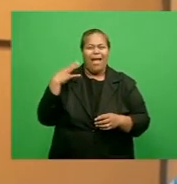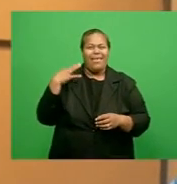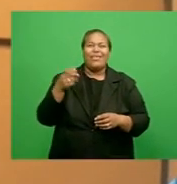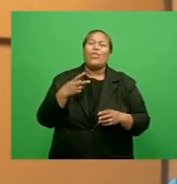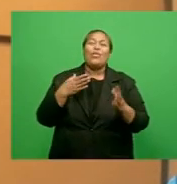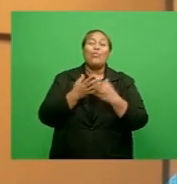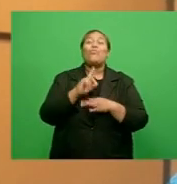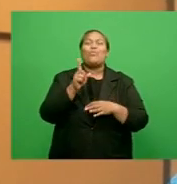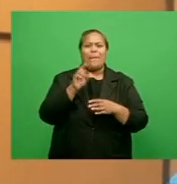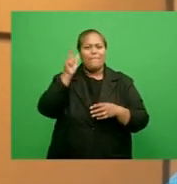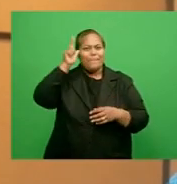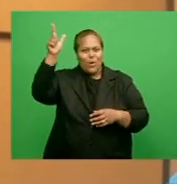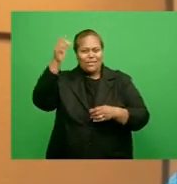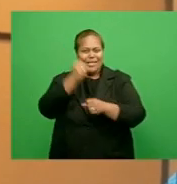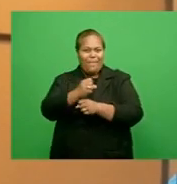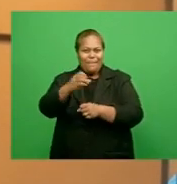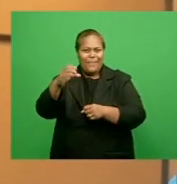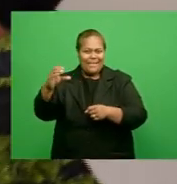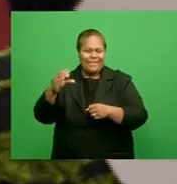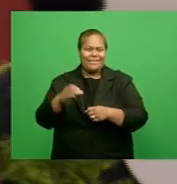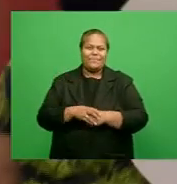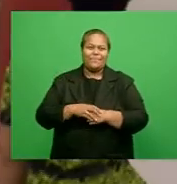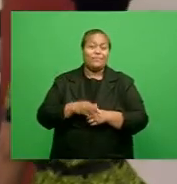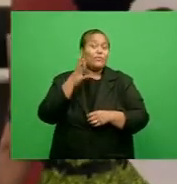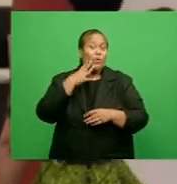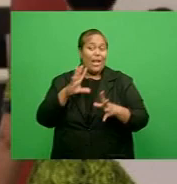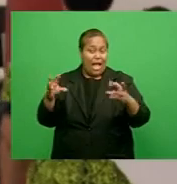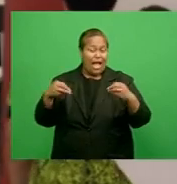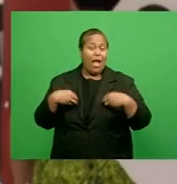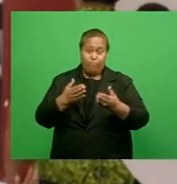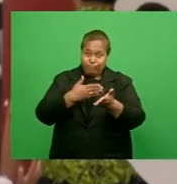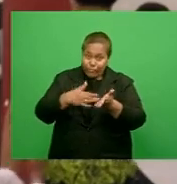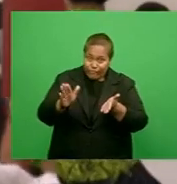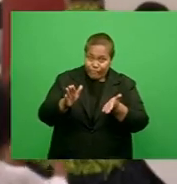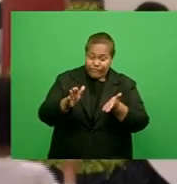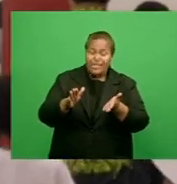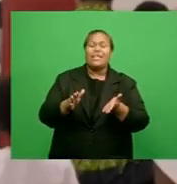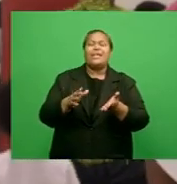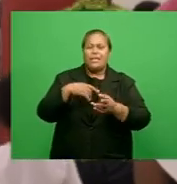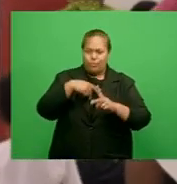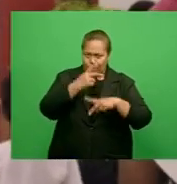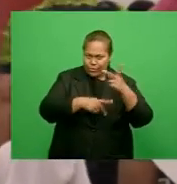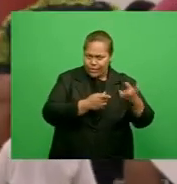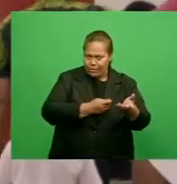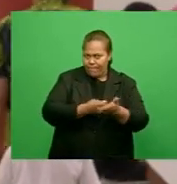change category selections once the members' applications have been approved and processed for payment.